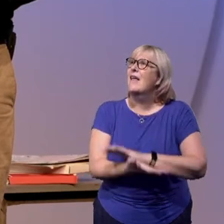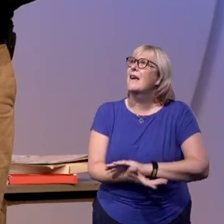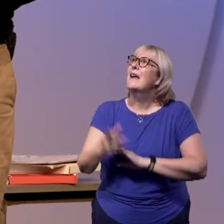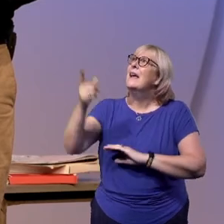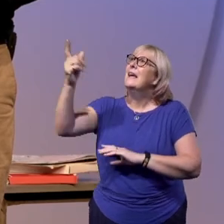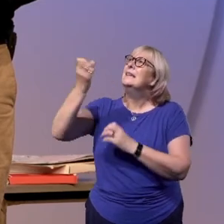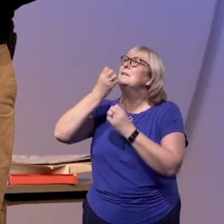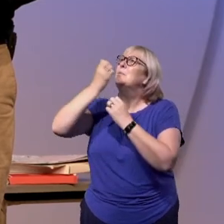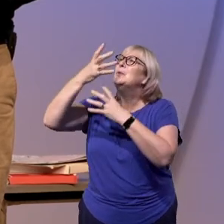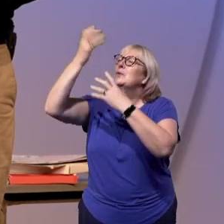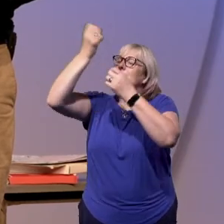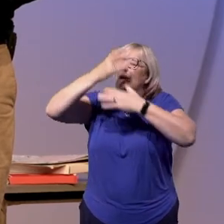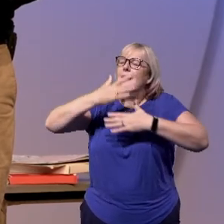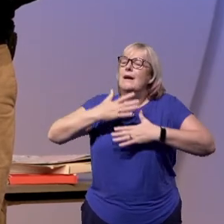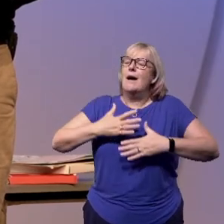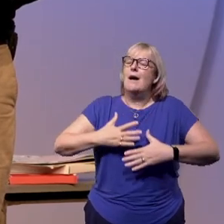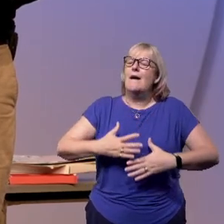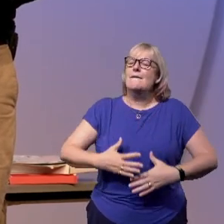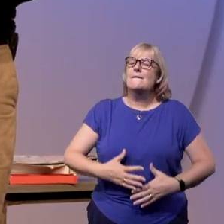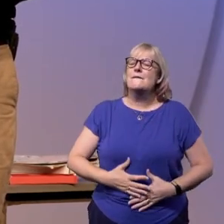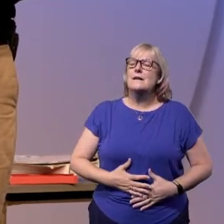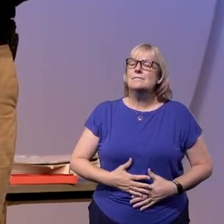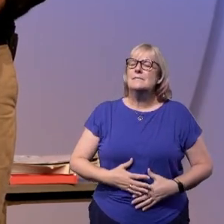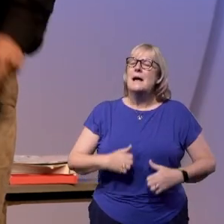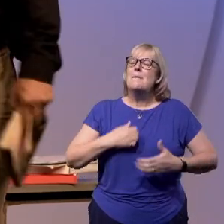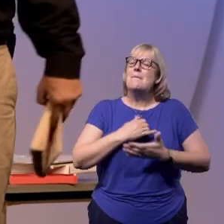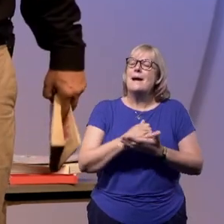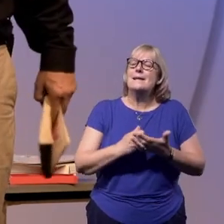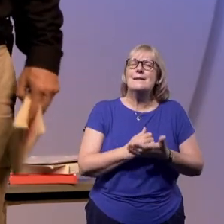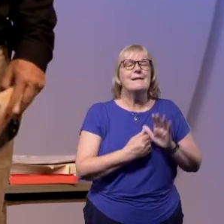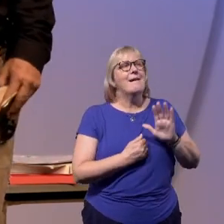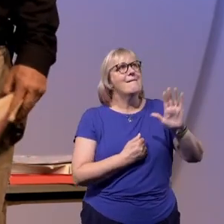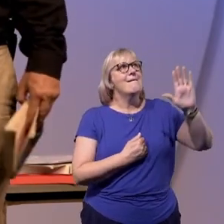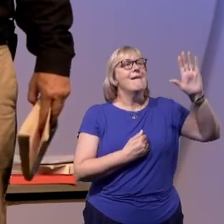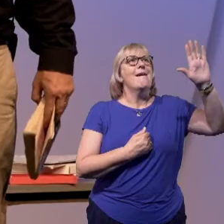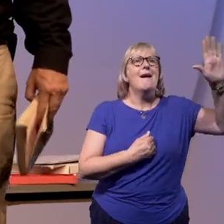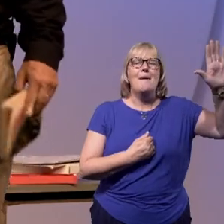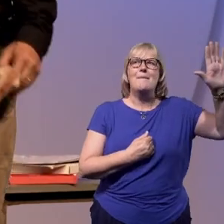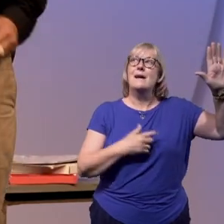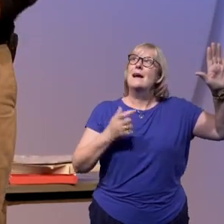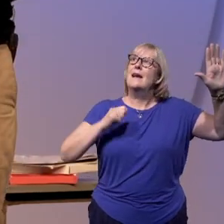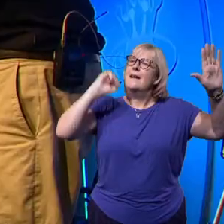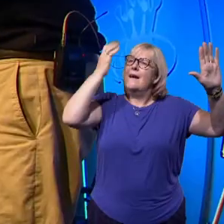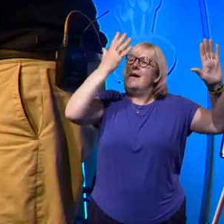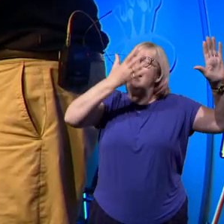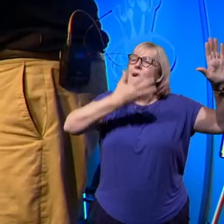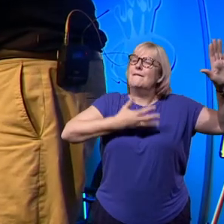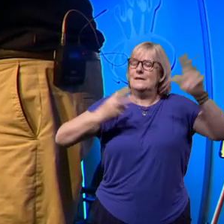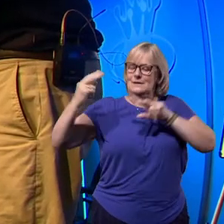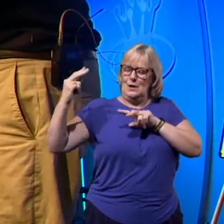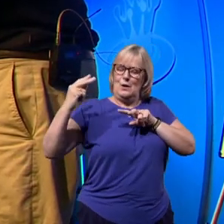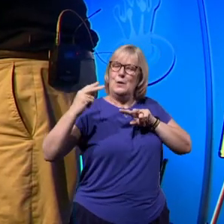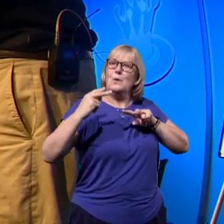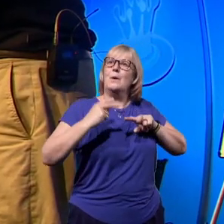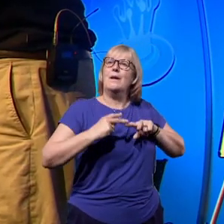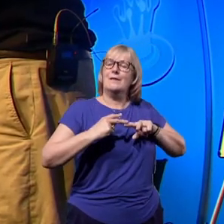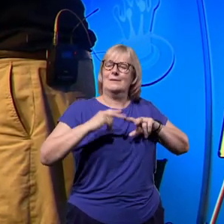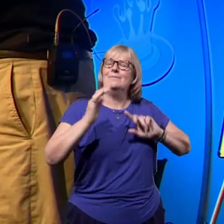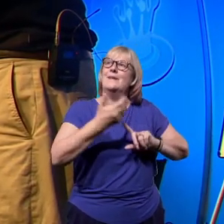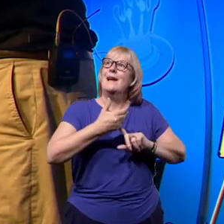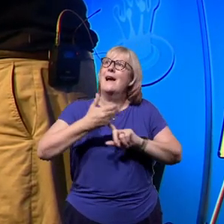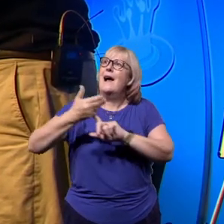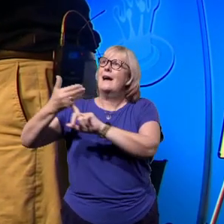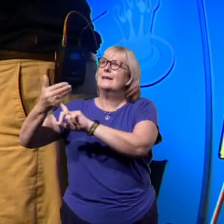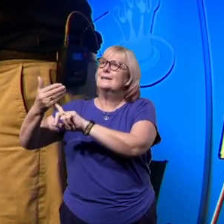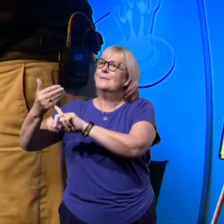by clinging to his cross, hiding in his wounds, and sheltering in his side. And I find those prayers keep